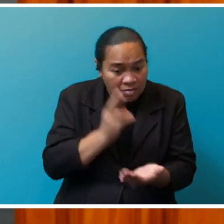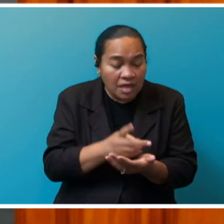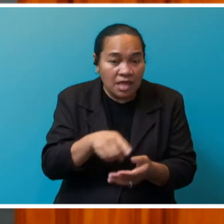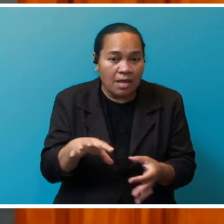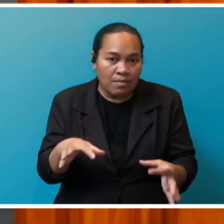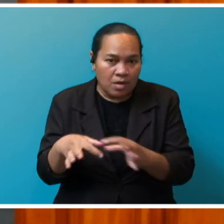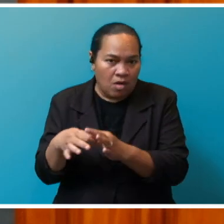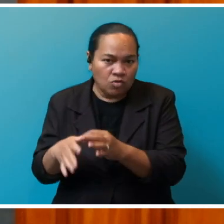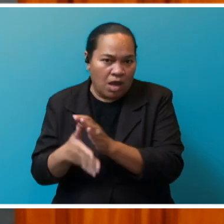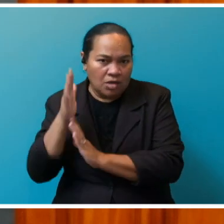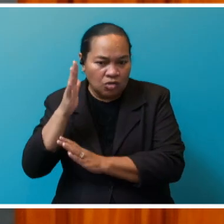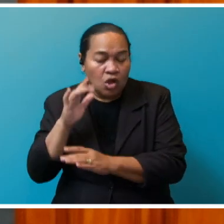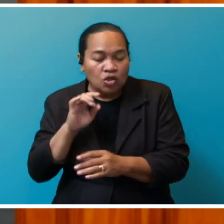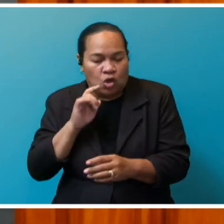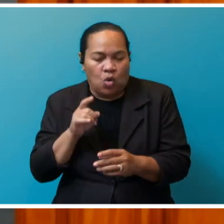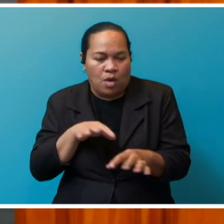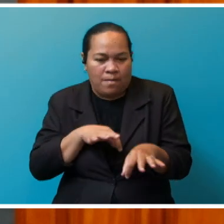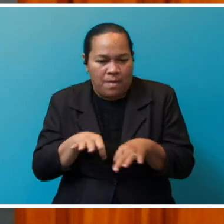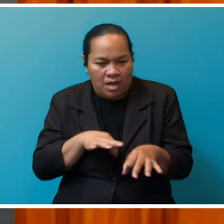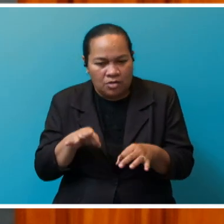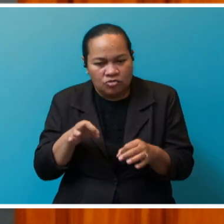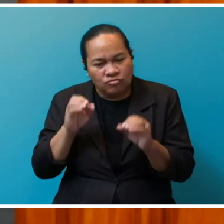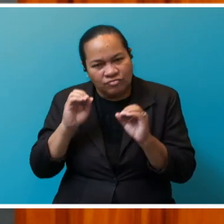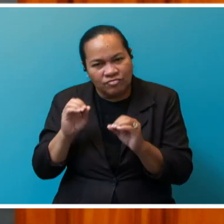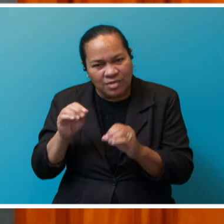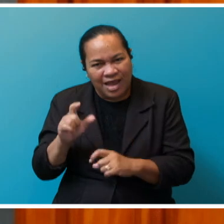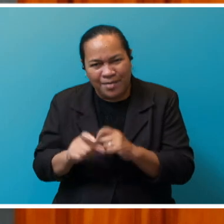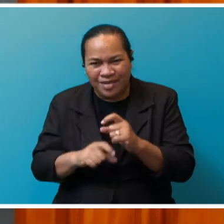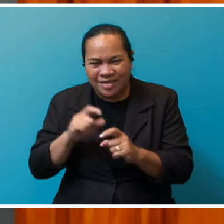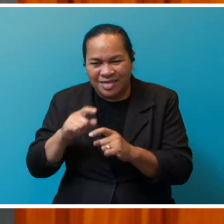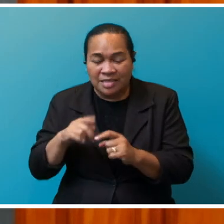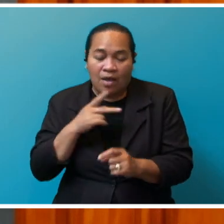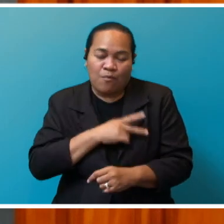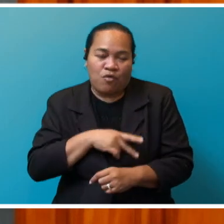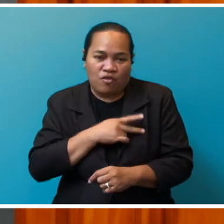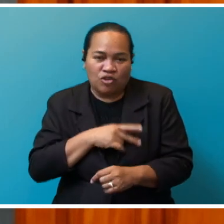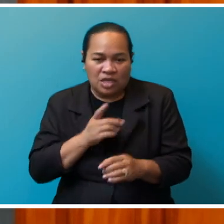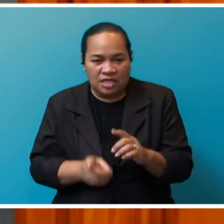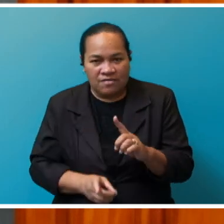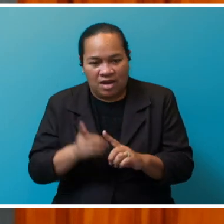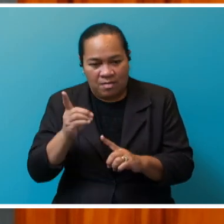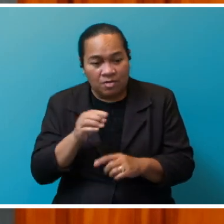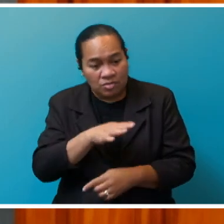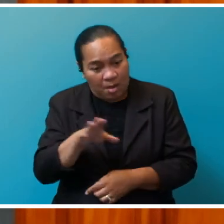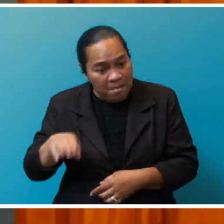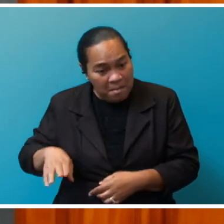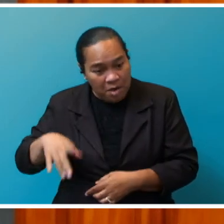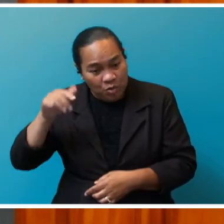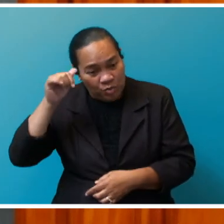programs include targeted development, professional development, as the Honourable Member is fully aware, and also Honourable